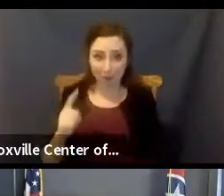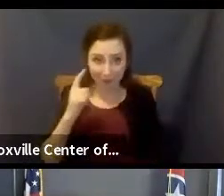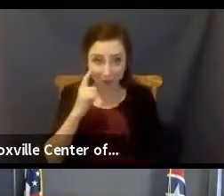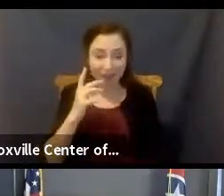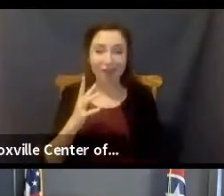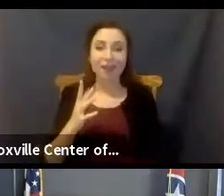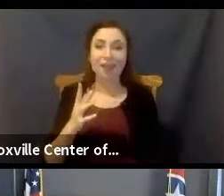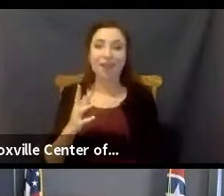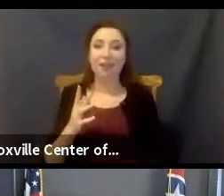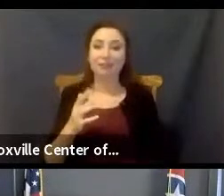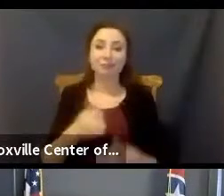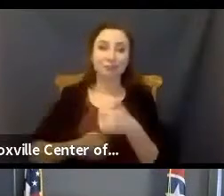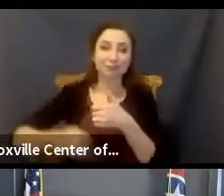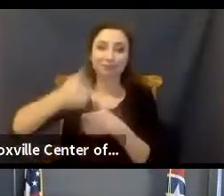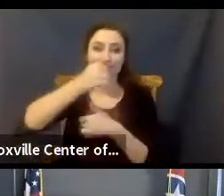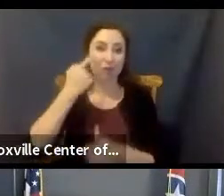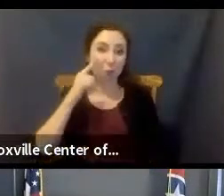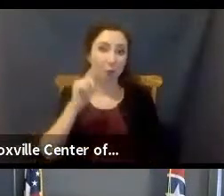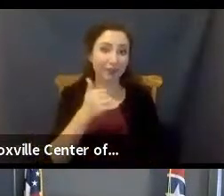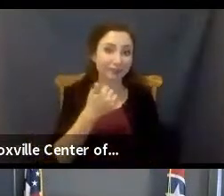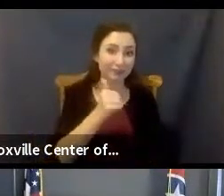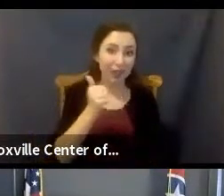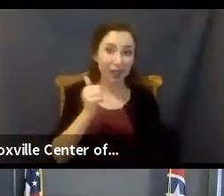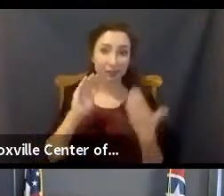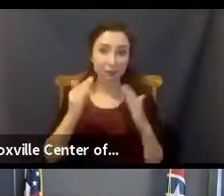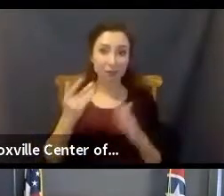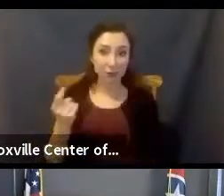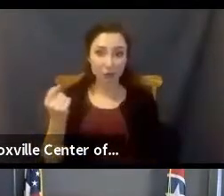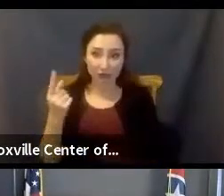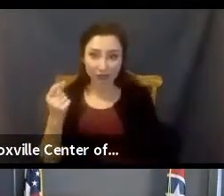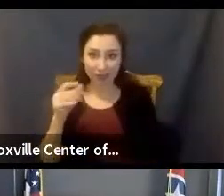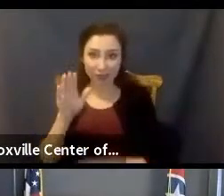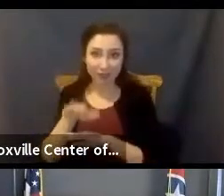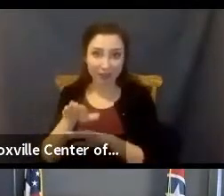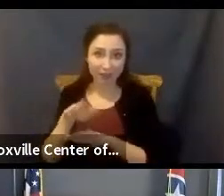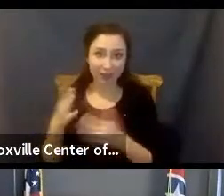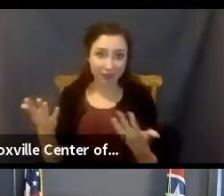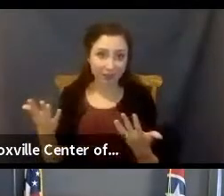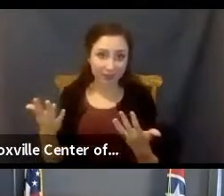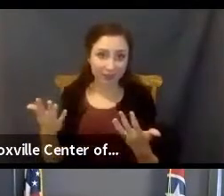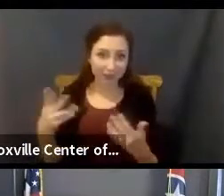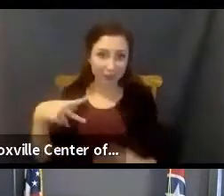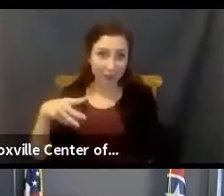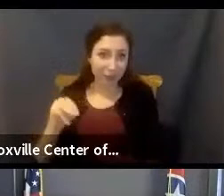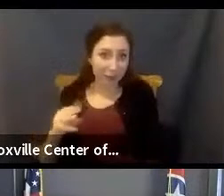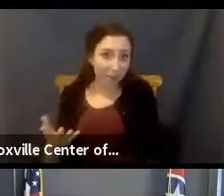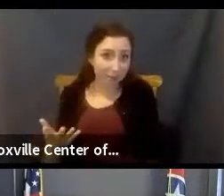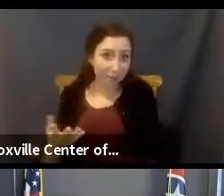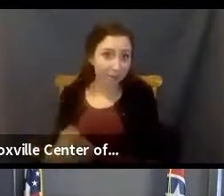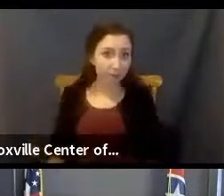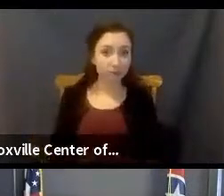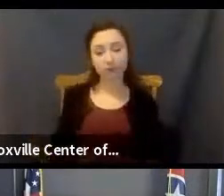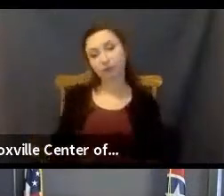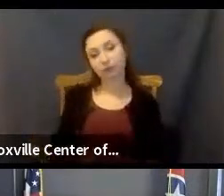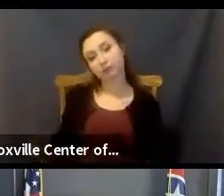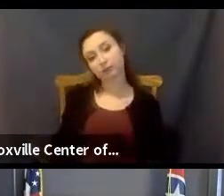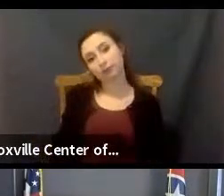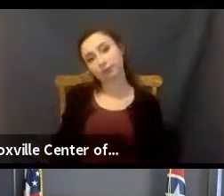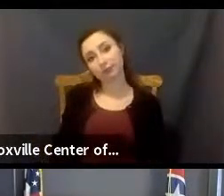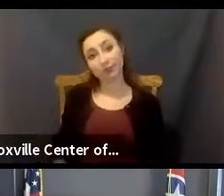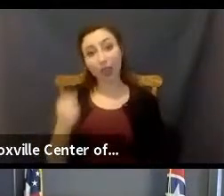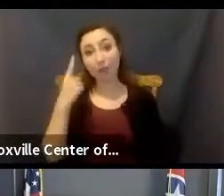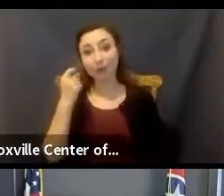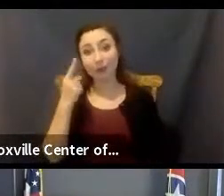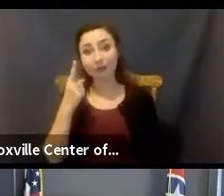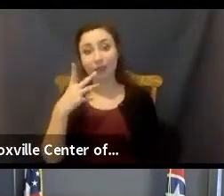the advantage of 10 versus 11 p.m. I understand